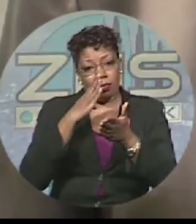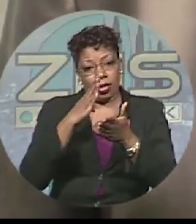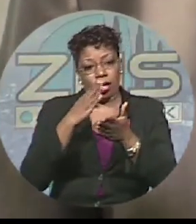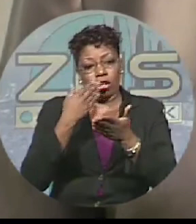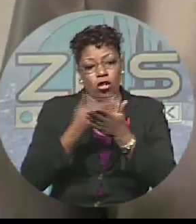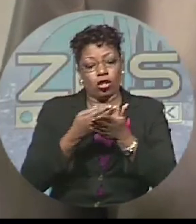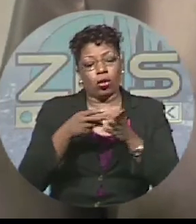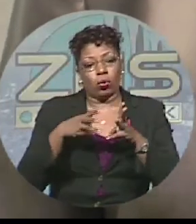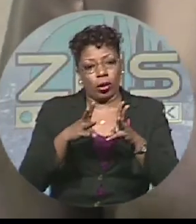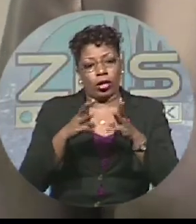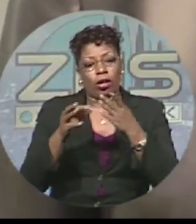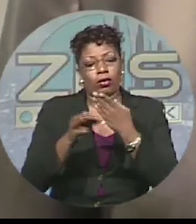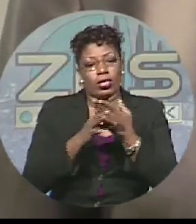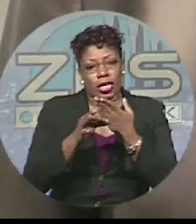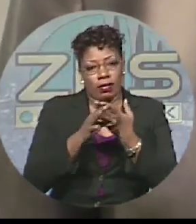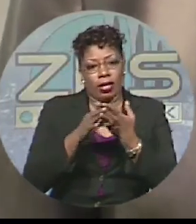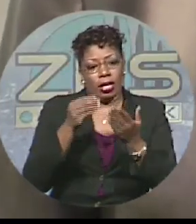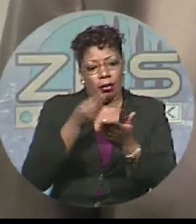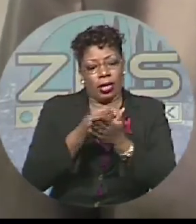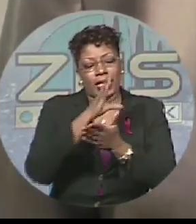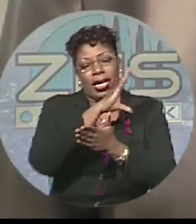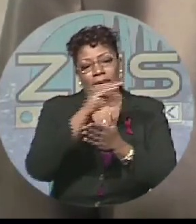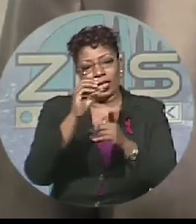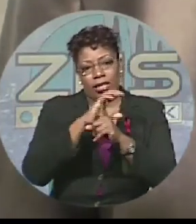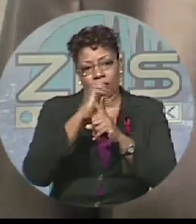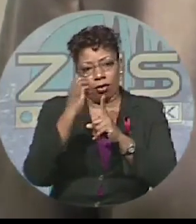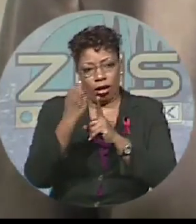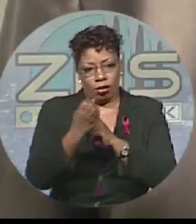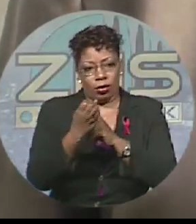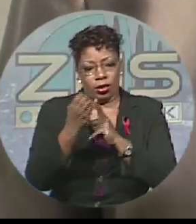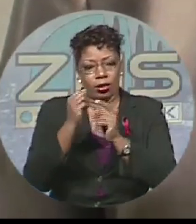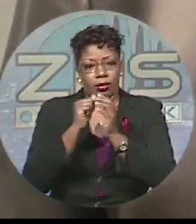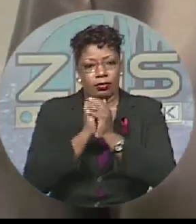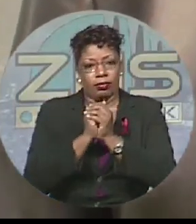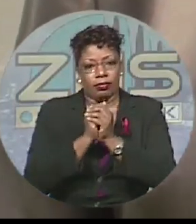money, but also to saving the environment. Jimmy Swain, ZNS Network News.